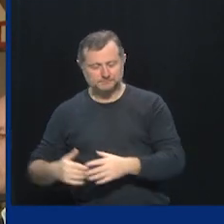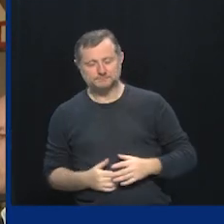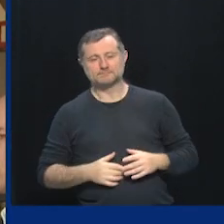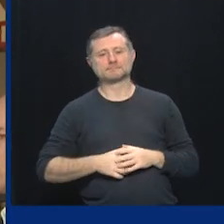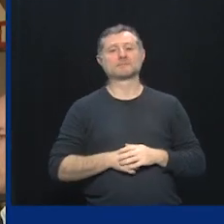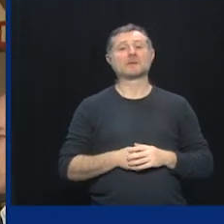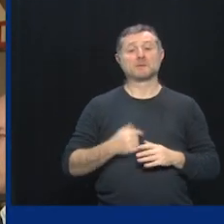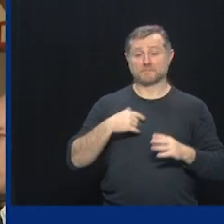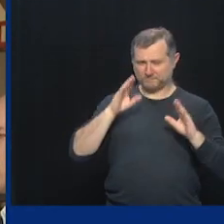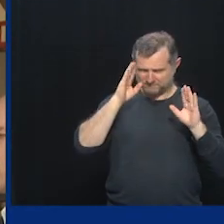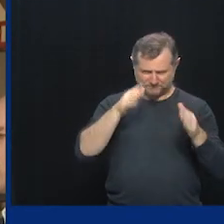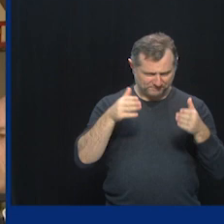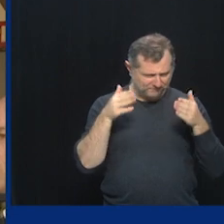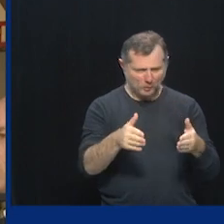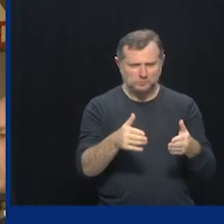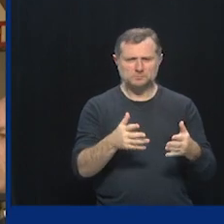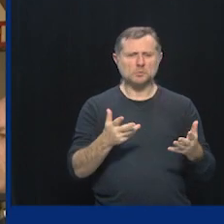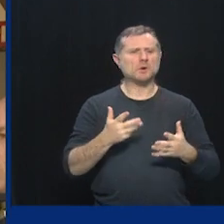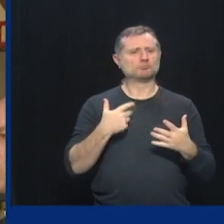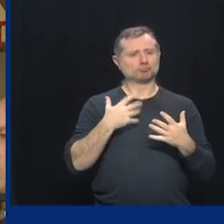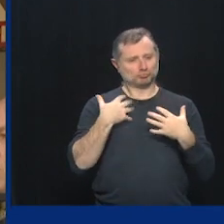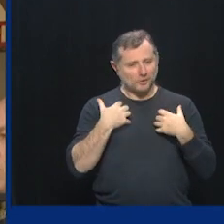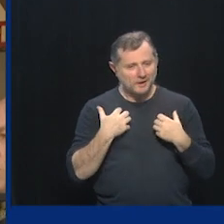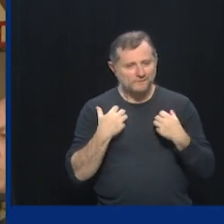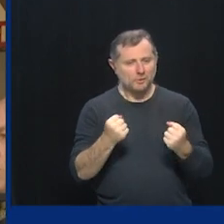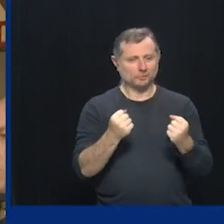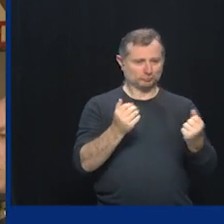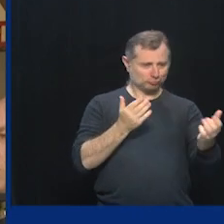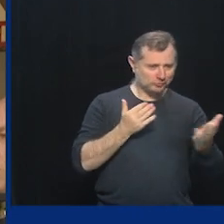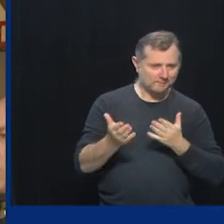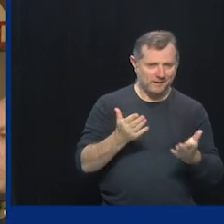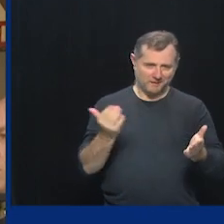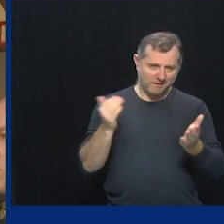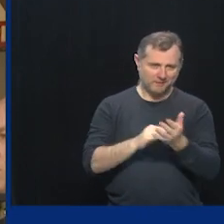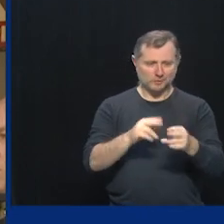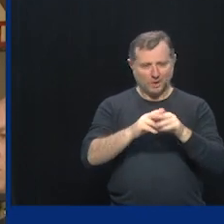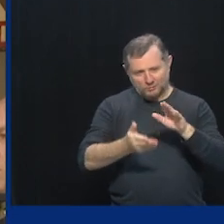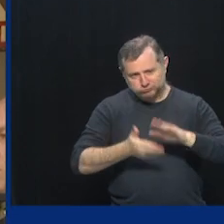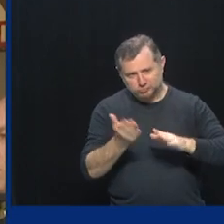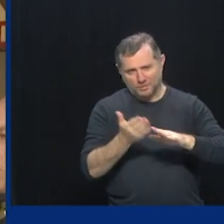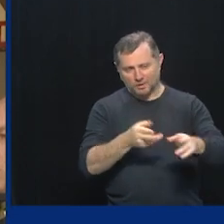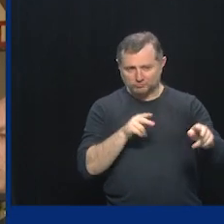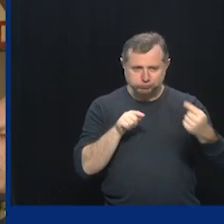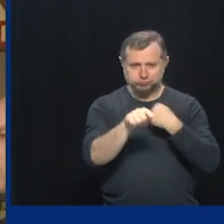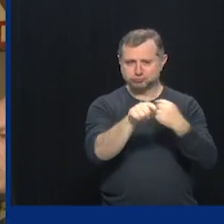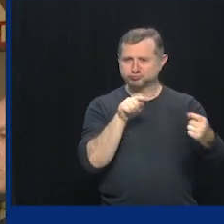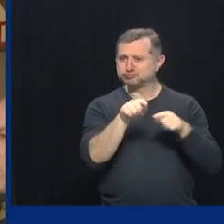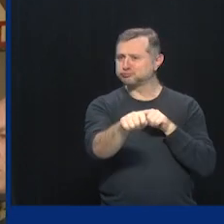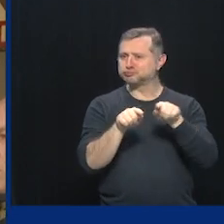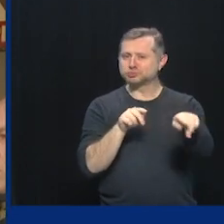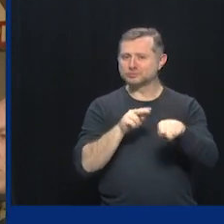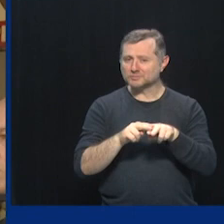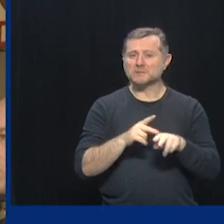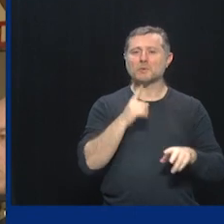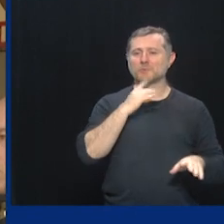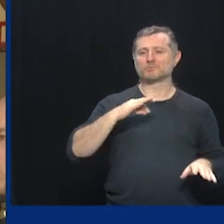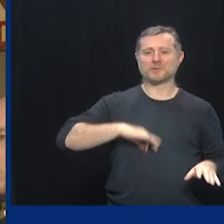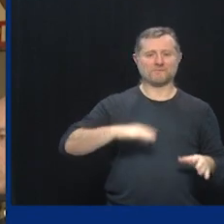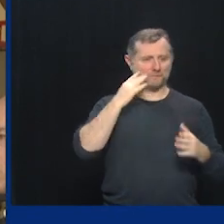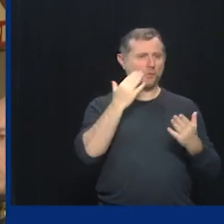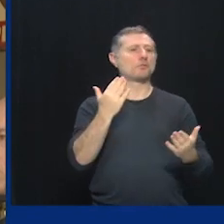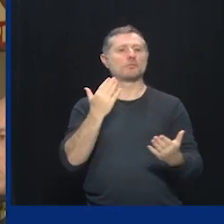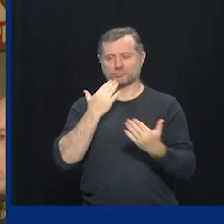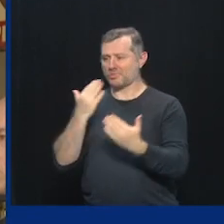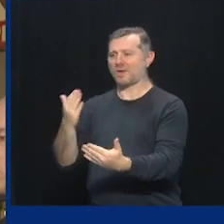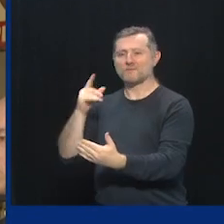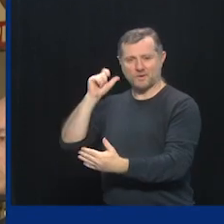returning to service, on restoring the service and getting back to normal has really paid off, and I thank the governor for her support on that. When I